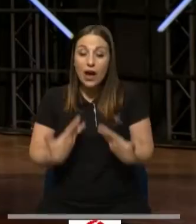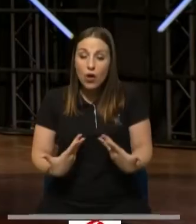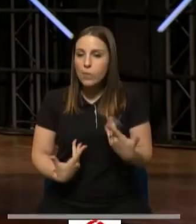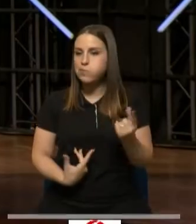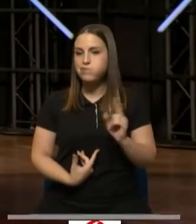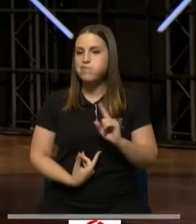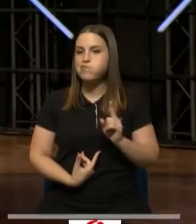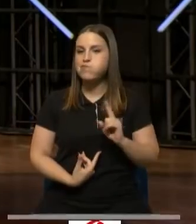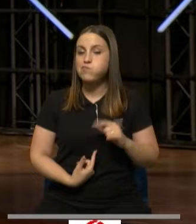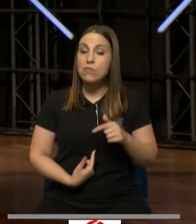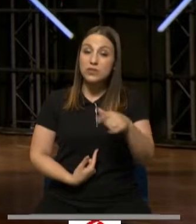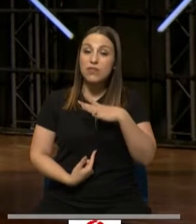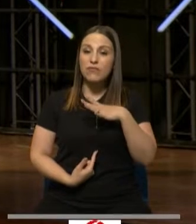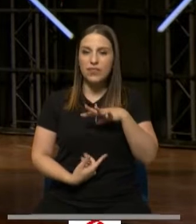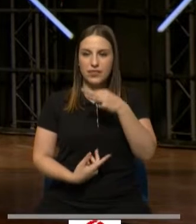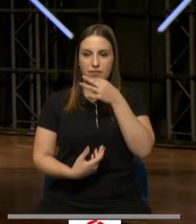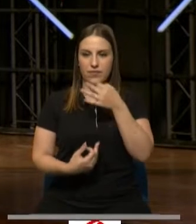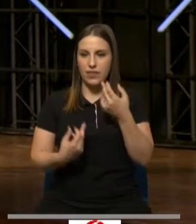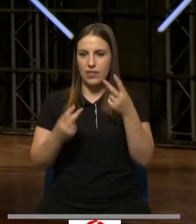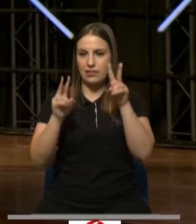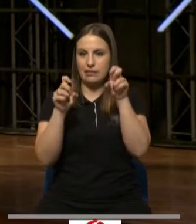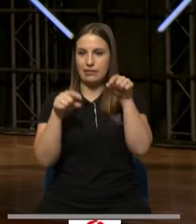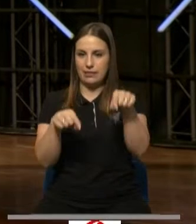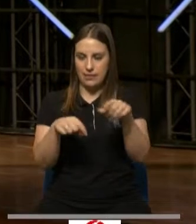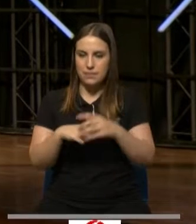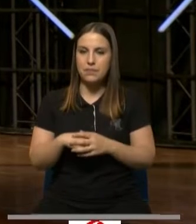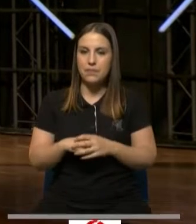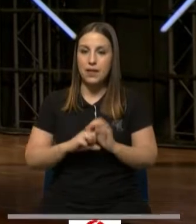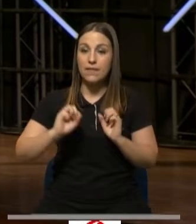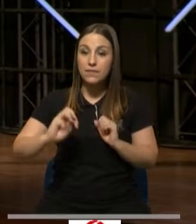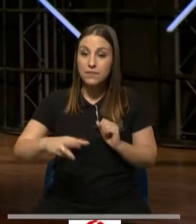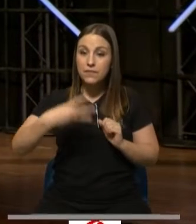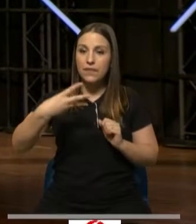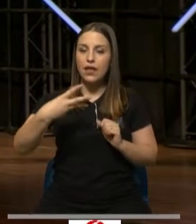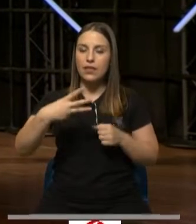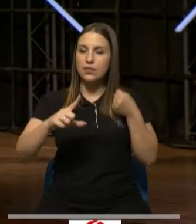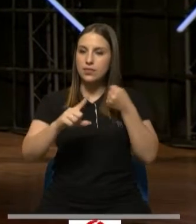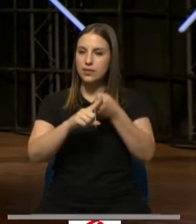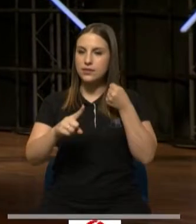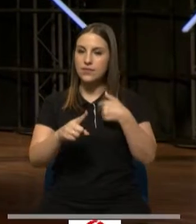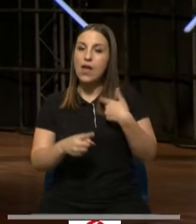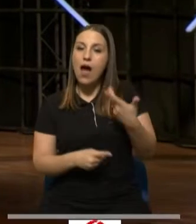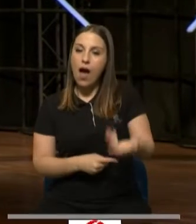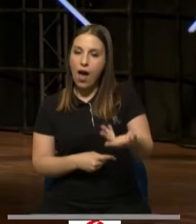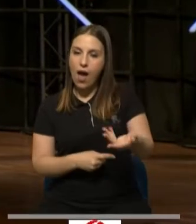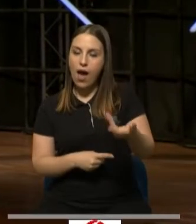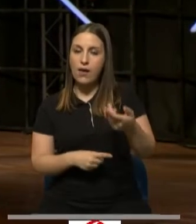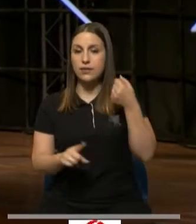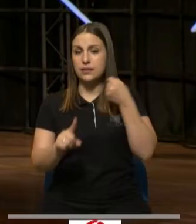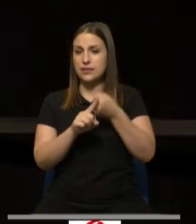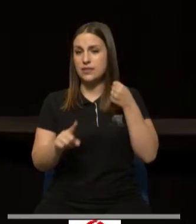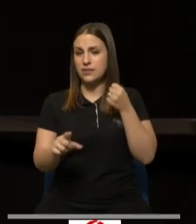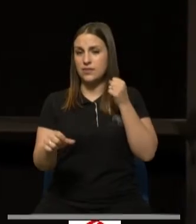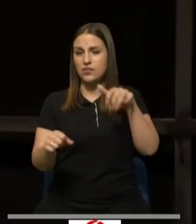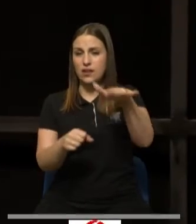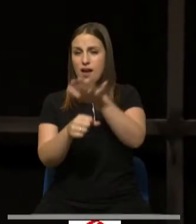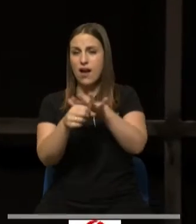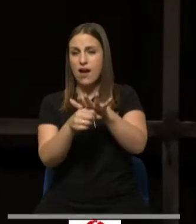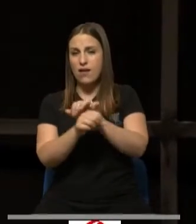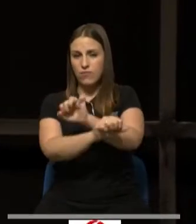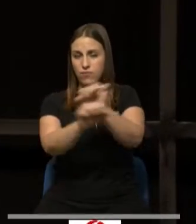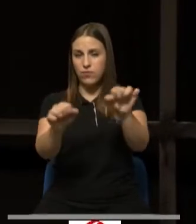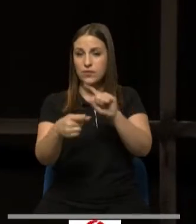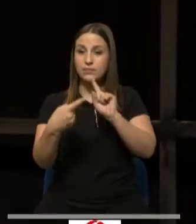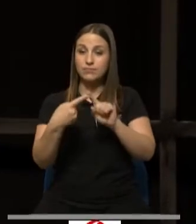because the cities are not playing this role of now. And I would like to mention 3 challenges that we have before us.